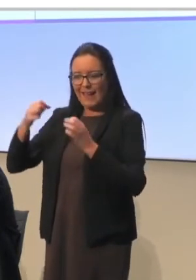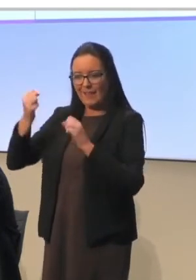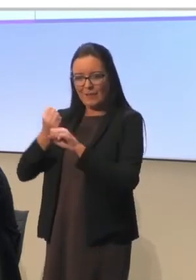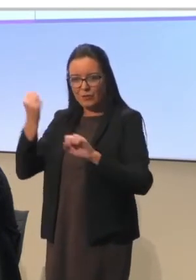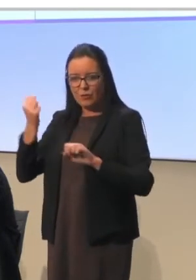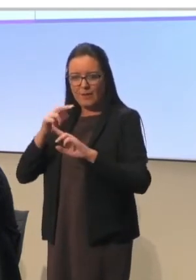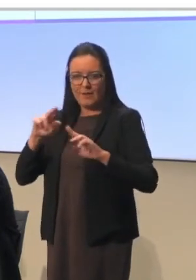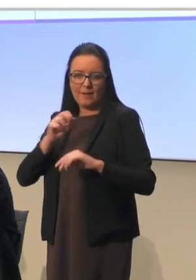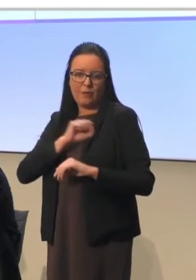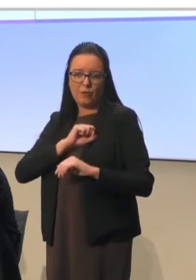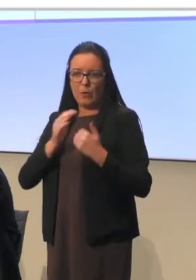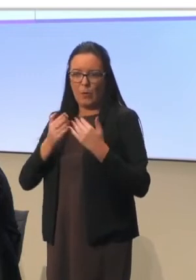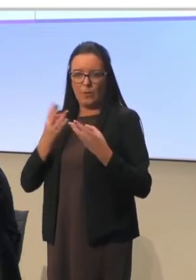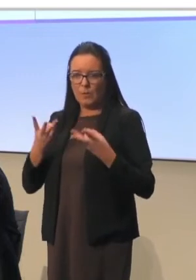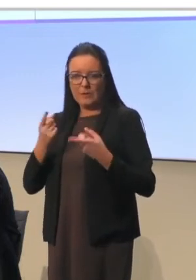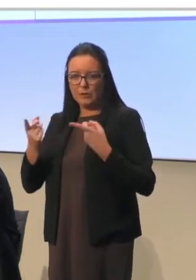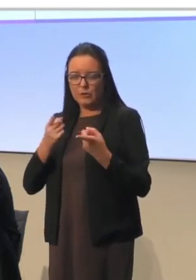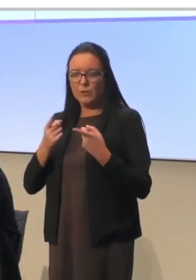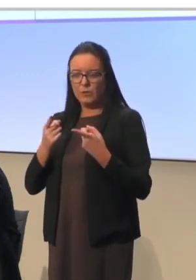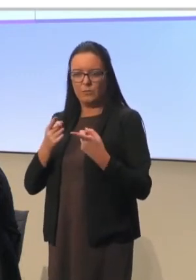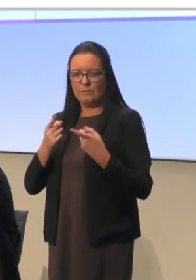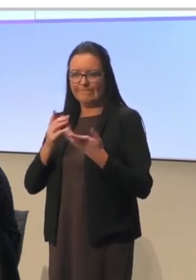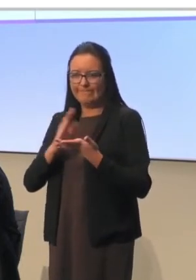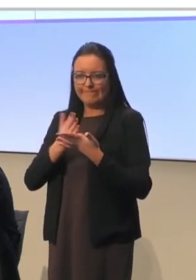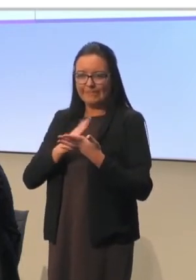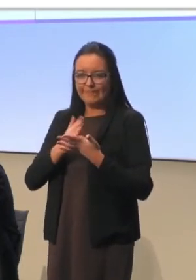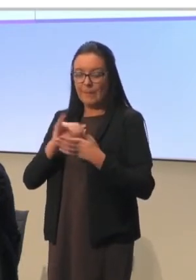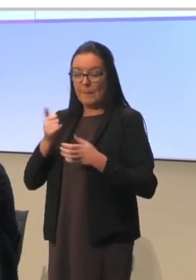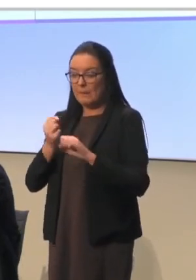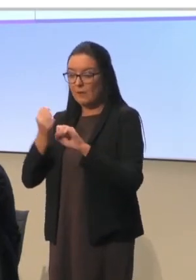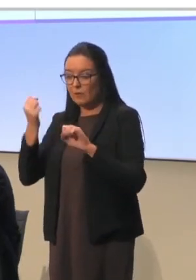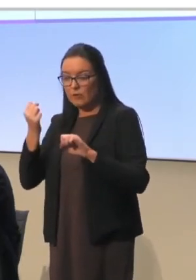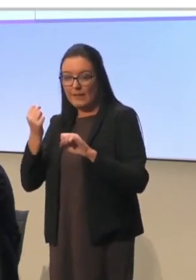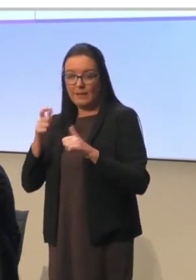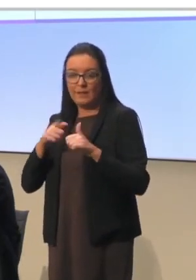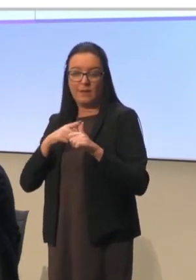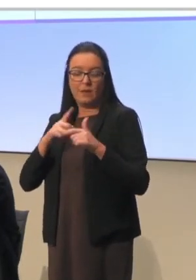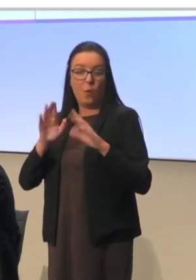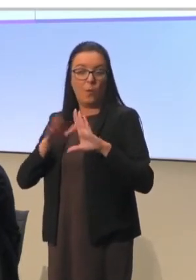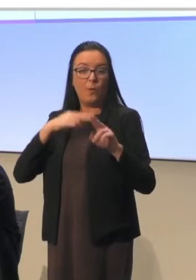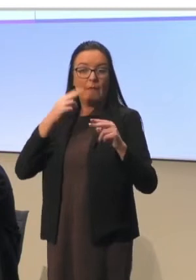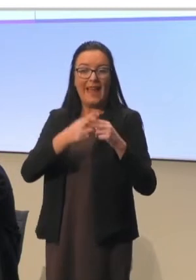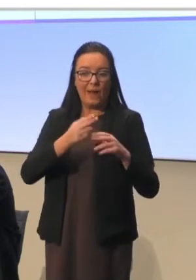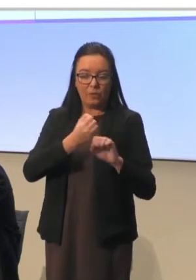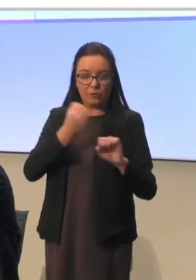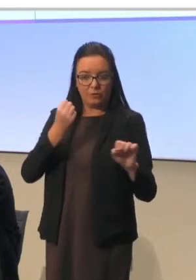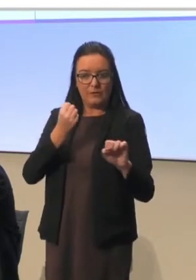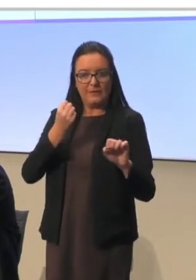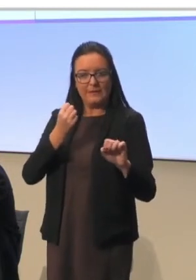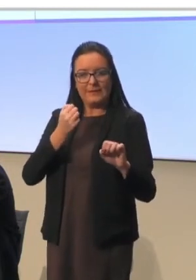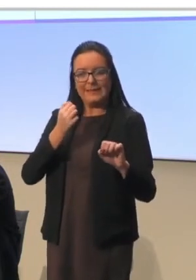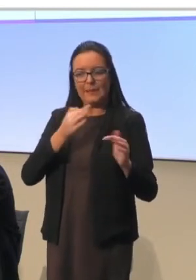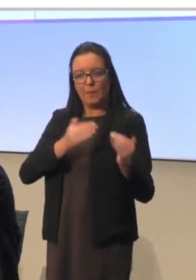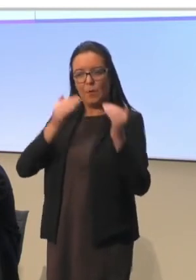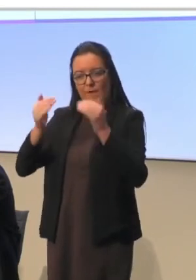sure what they'd do, they'd continue being unsure while they did a degree of some sort, while children of parents without a degree went to further education, apprenticeships,